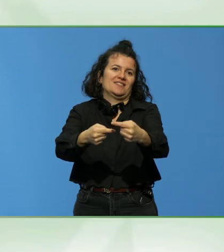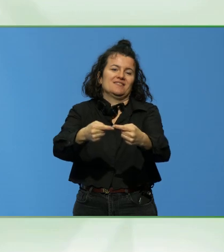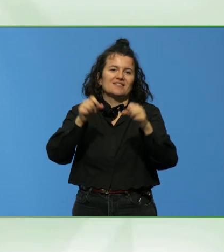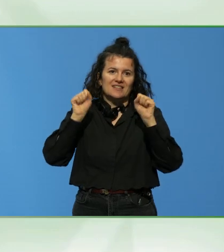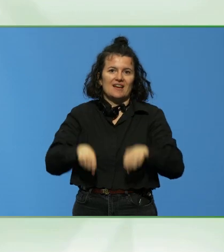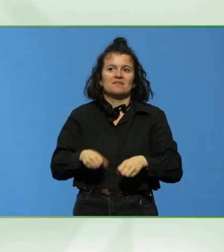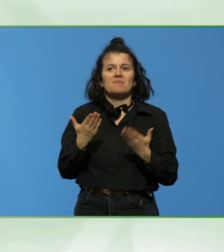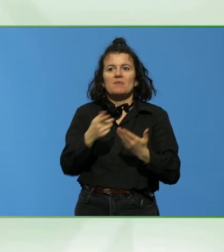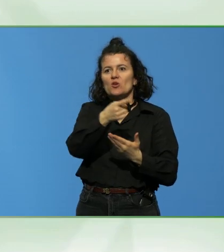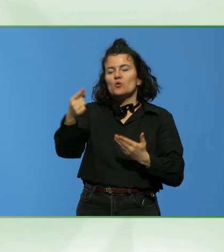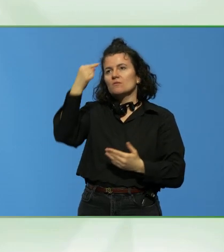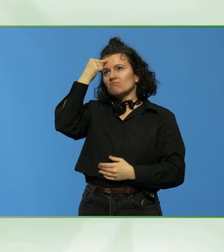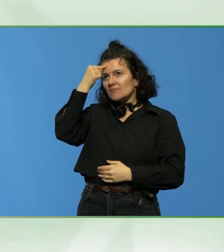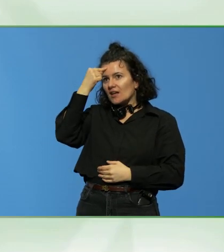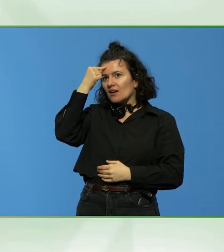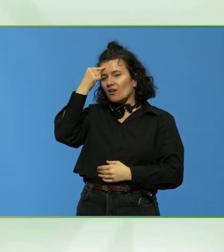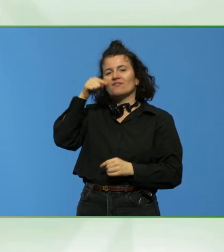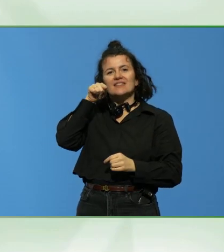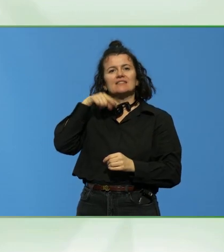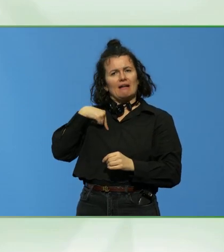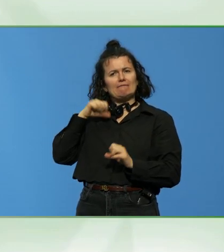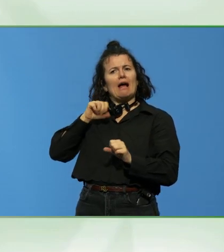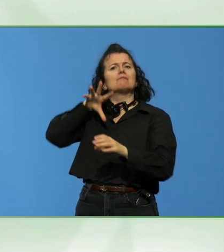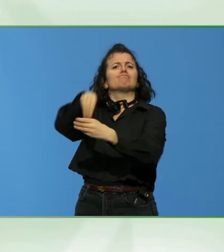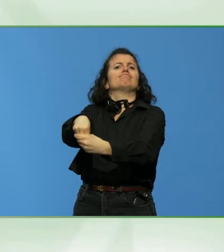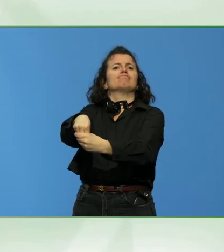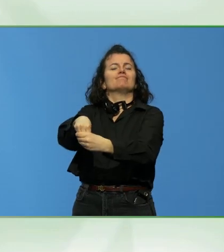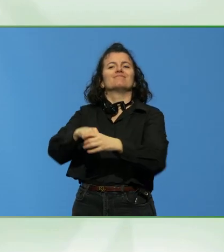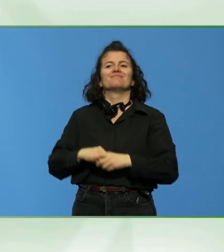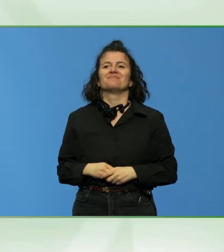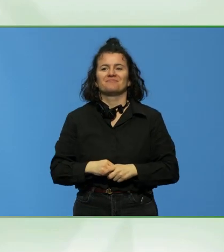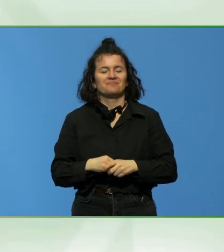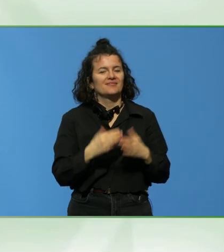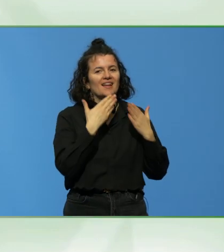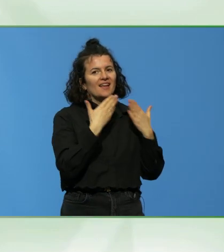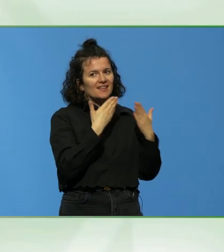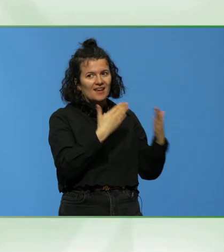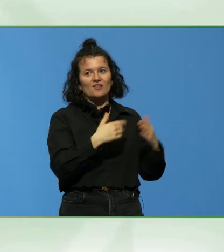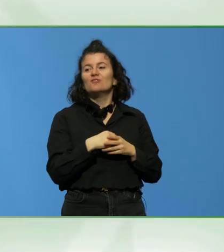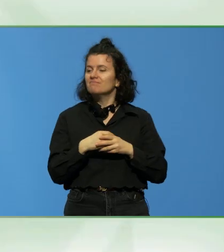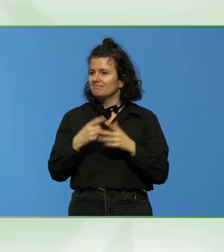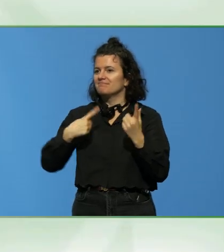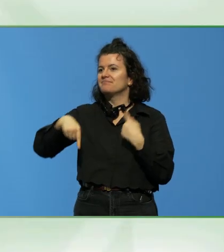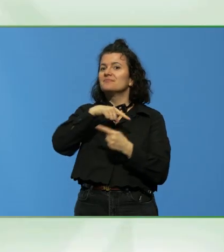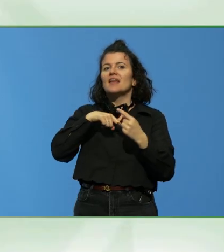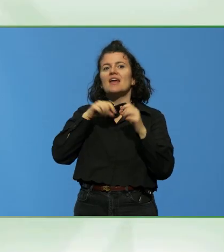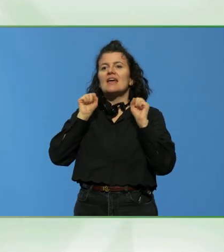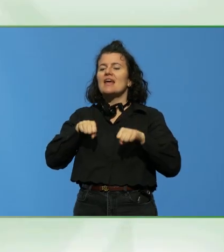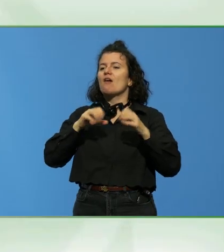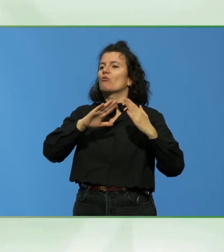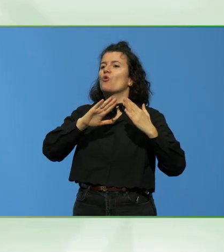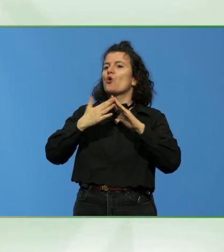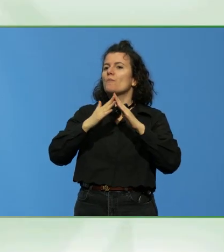thing about belonging. Thank you. So I think there's a thing or two we can learn from the gaming community, and if you're interested to getting in touch